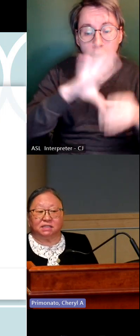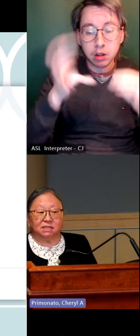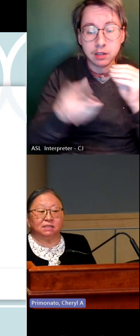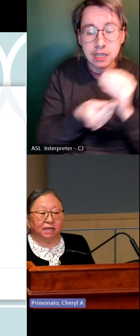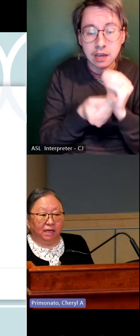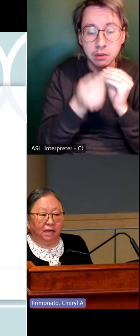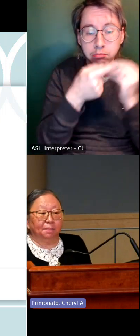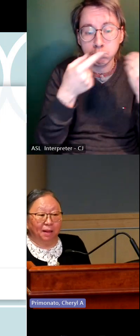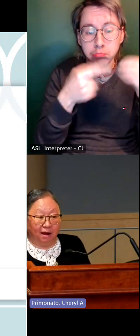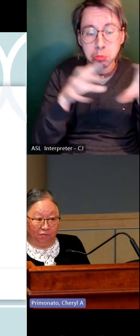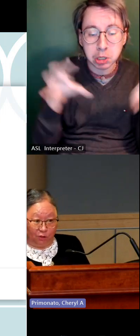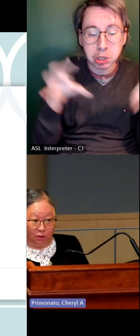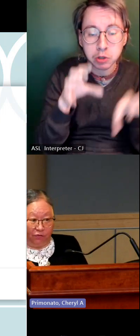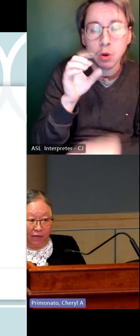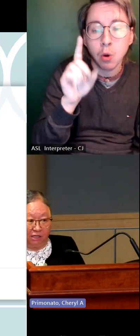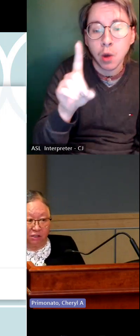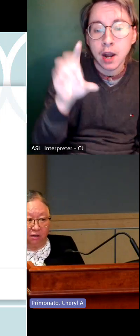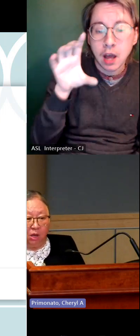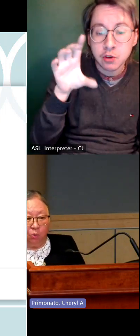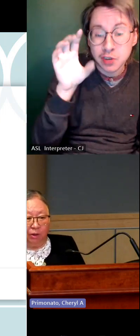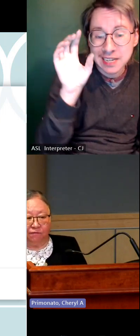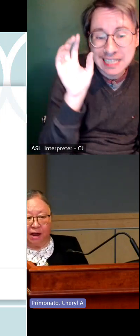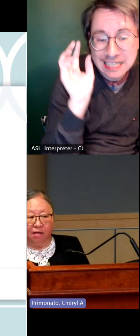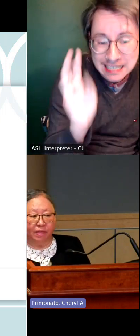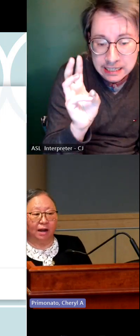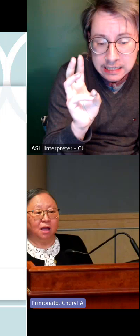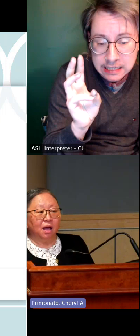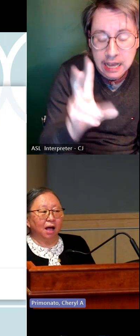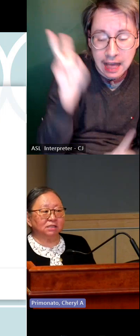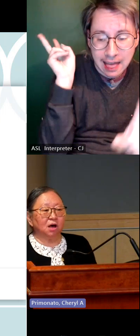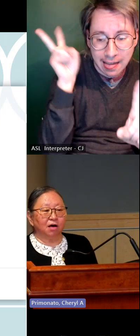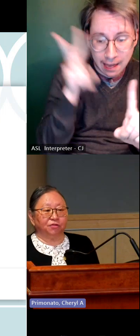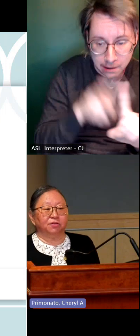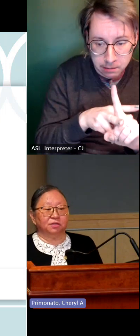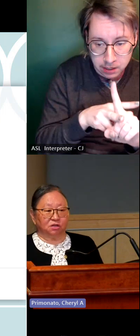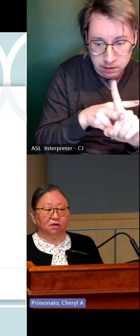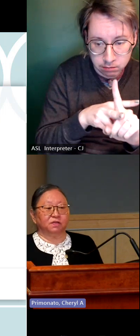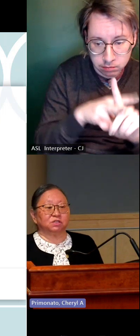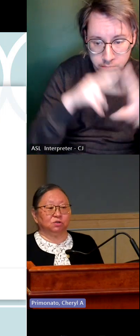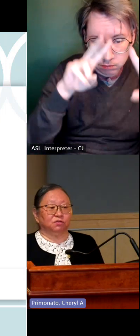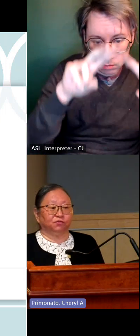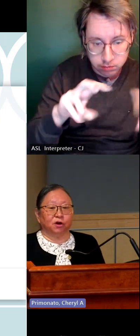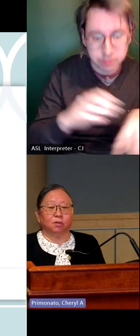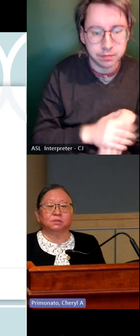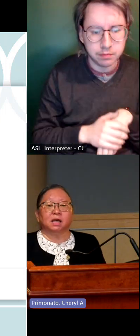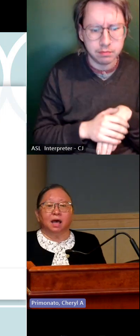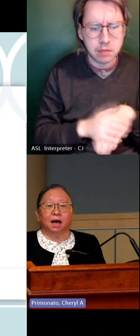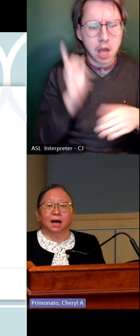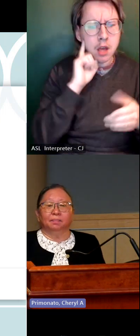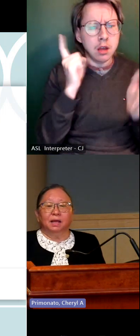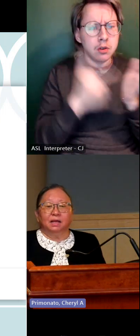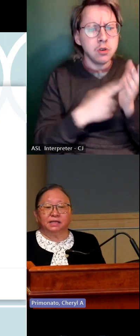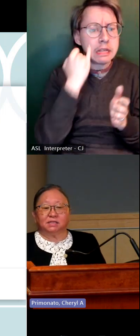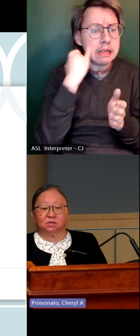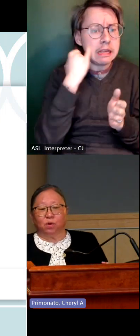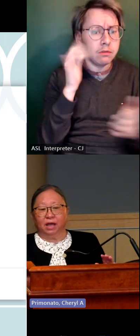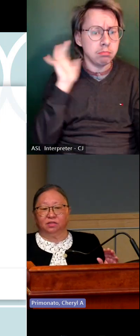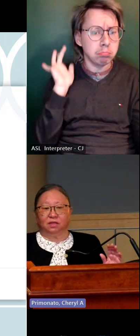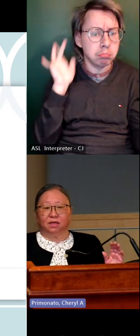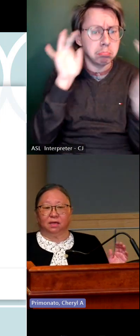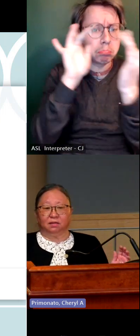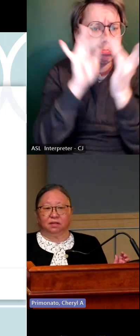seeking assistance in applying for certification. We have found that us offering this service to the firms